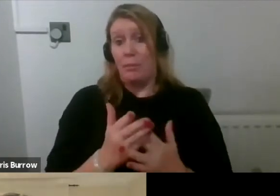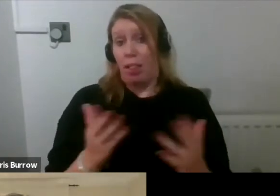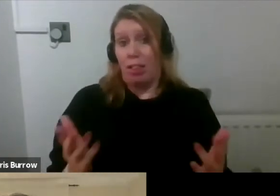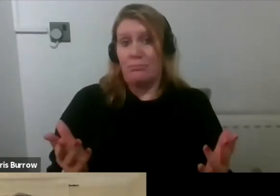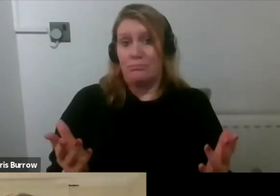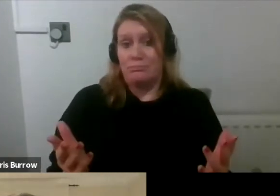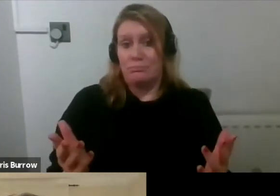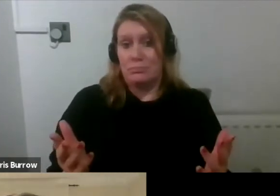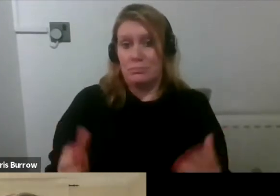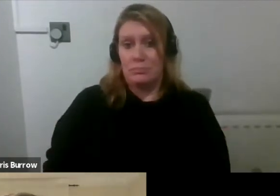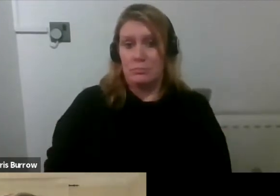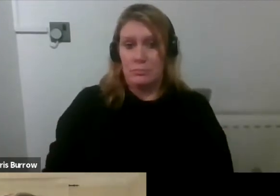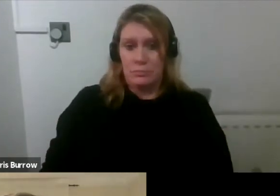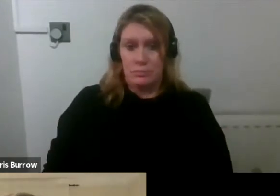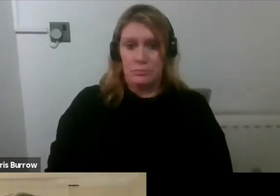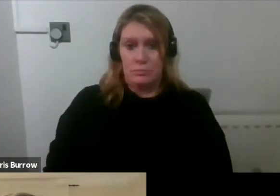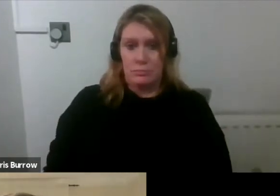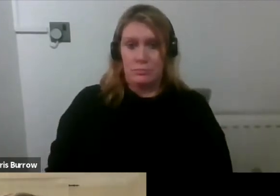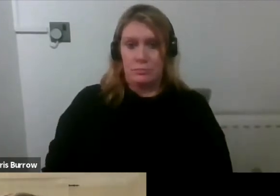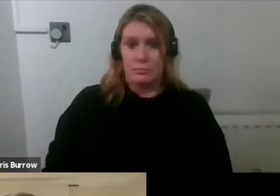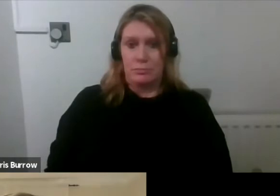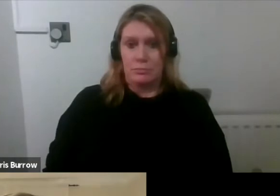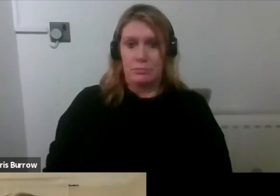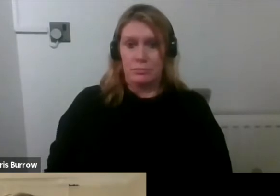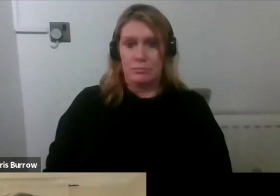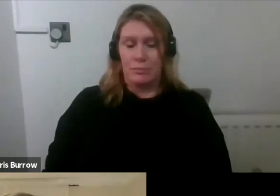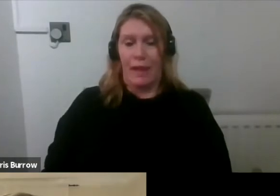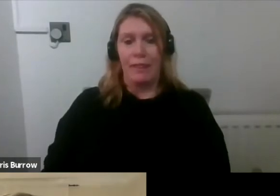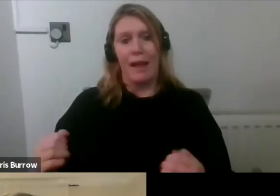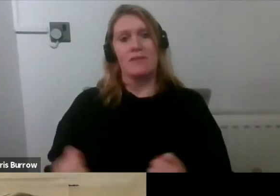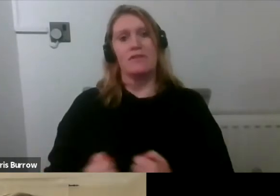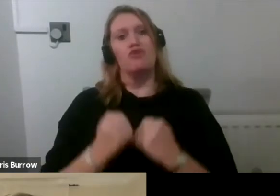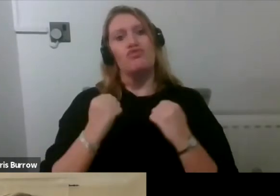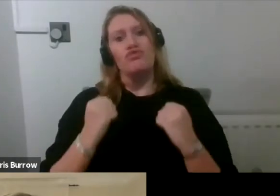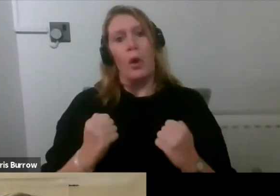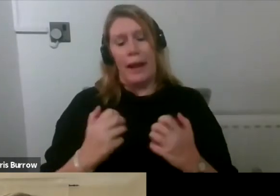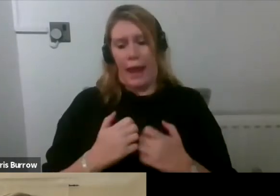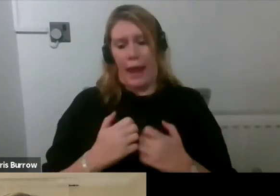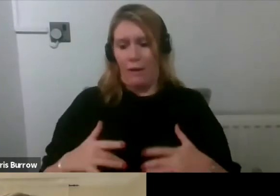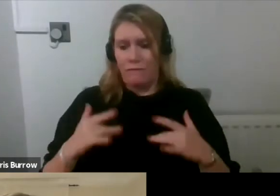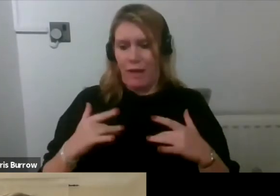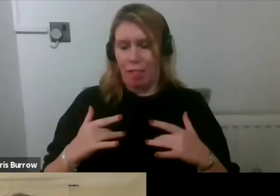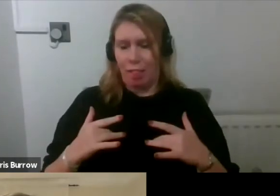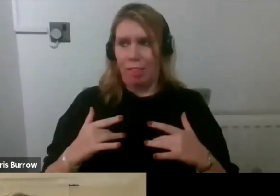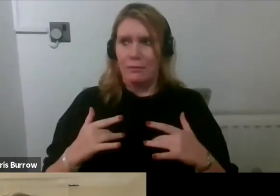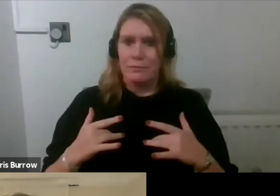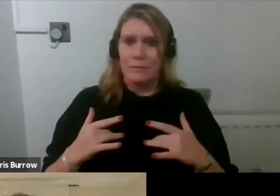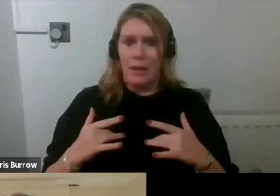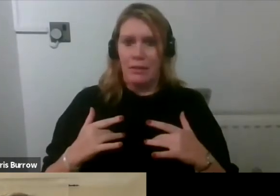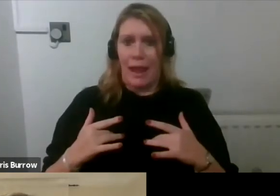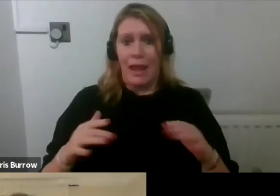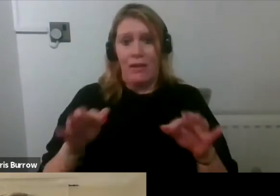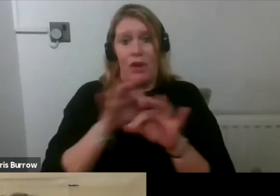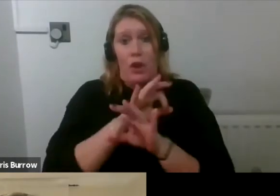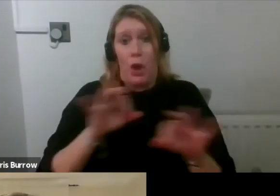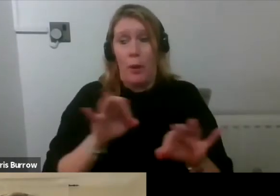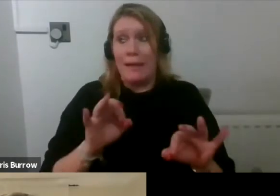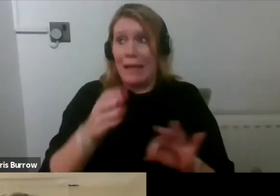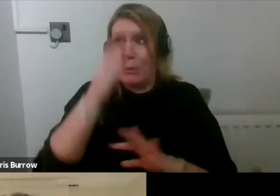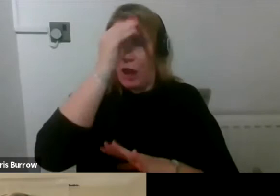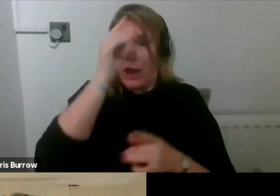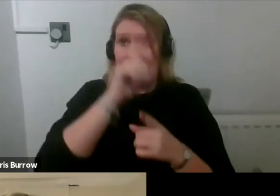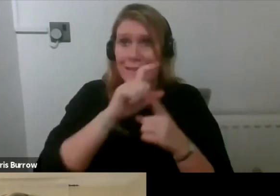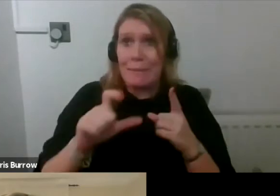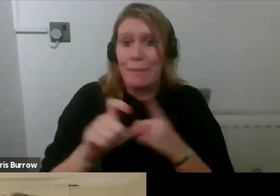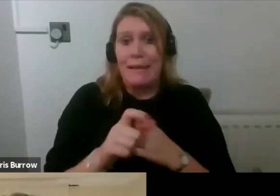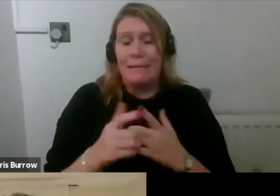was strongly how I felt about this. You know, that the fact that even if no people with learning disabilities